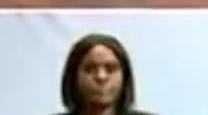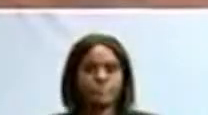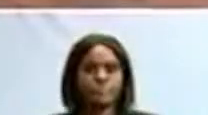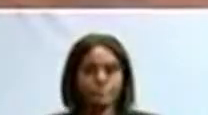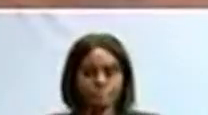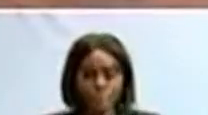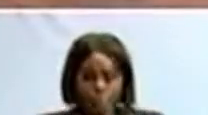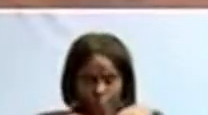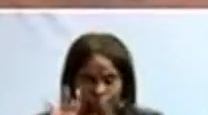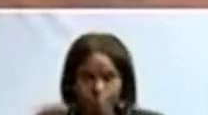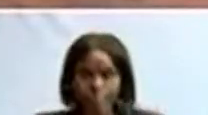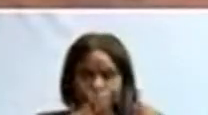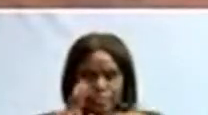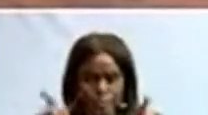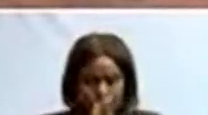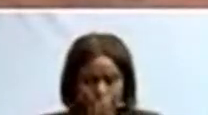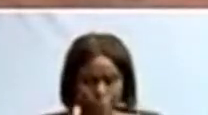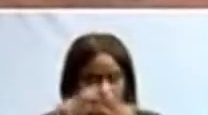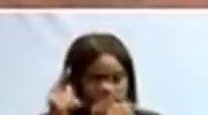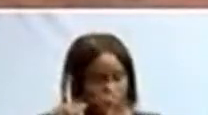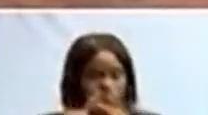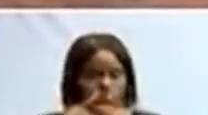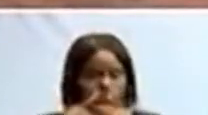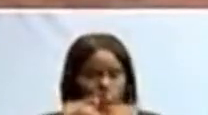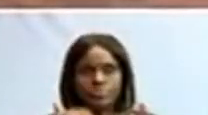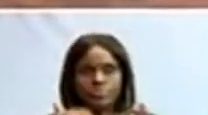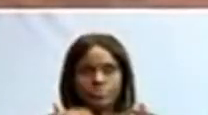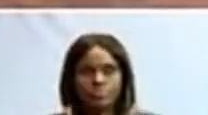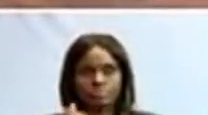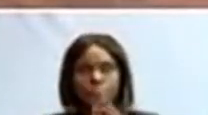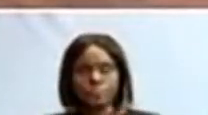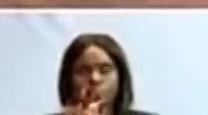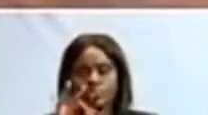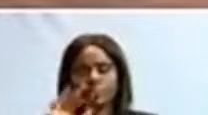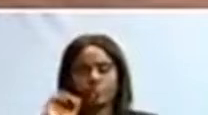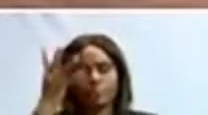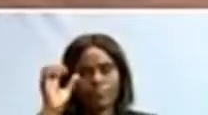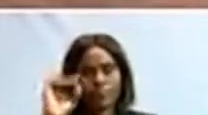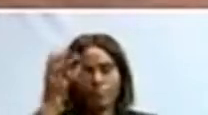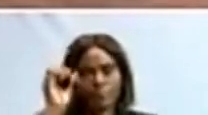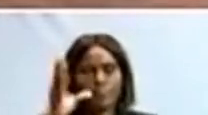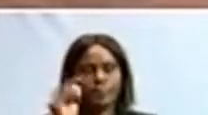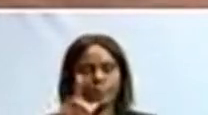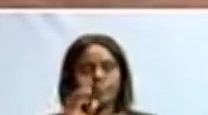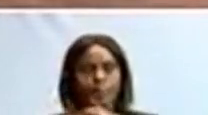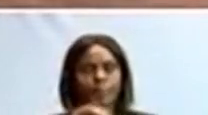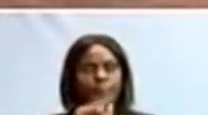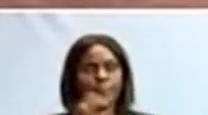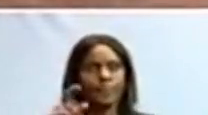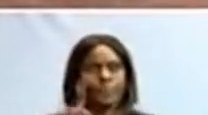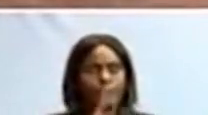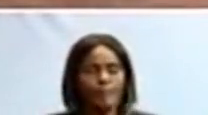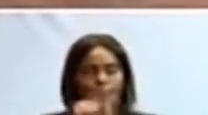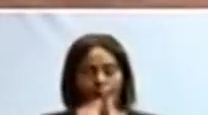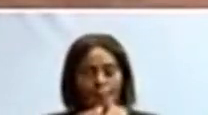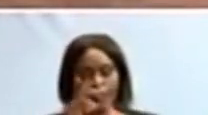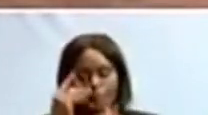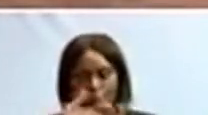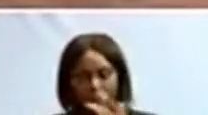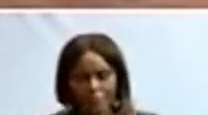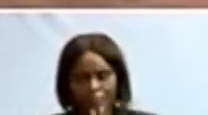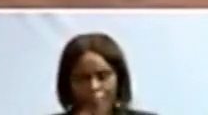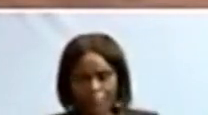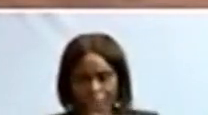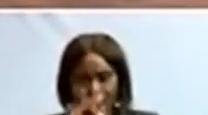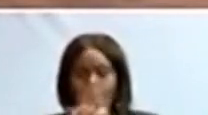the author observations and wish to state that lack of rescue ambulance equipment was due to a lack